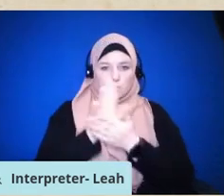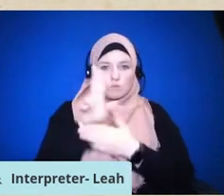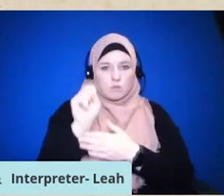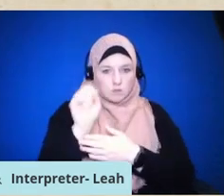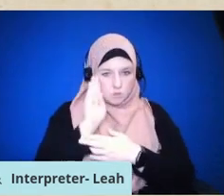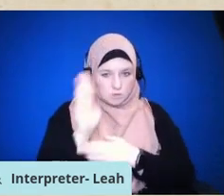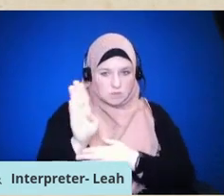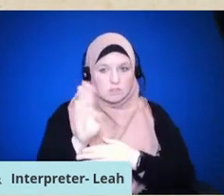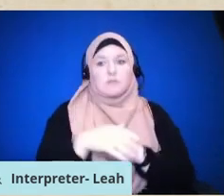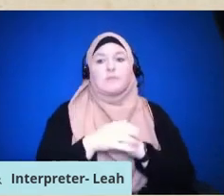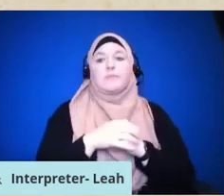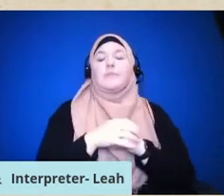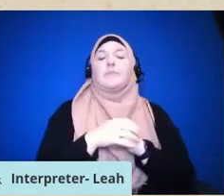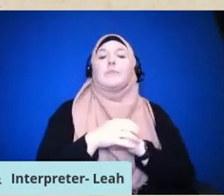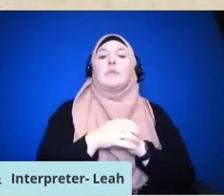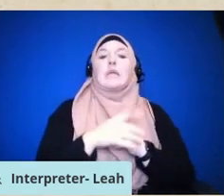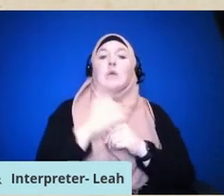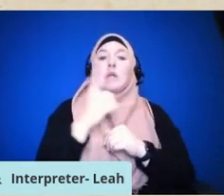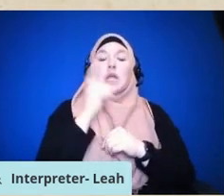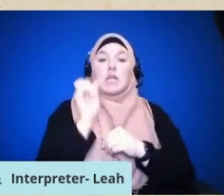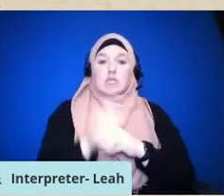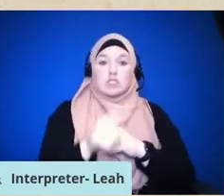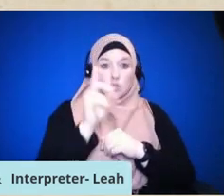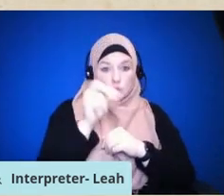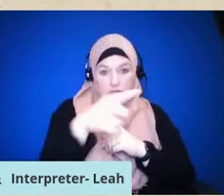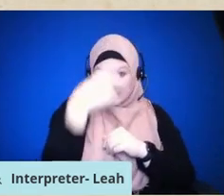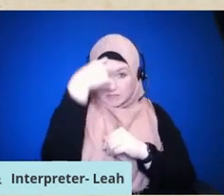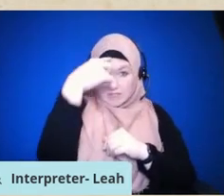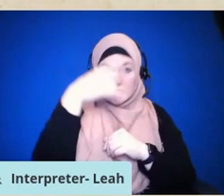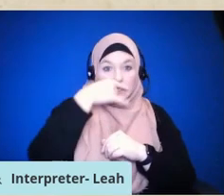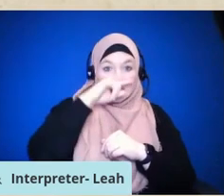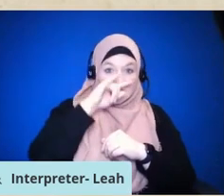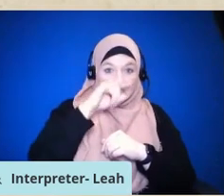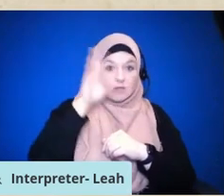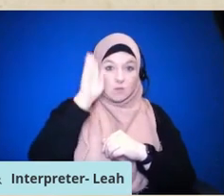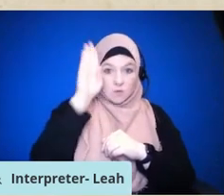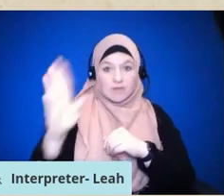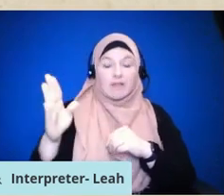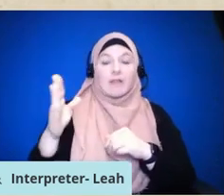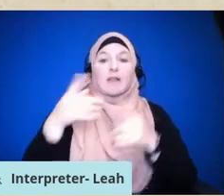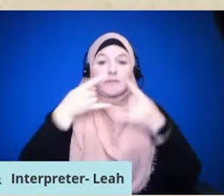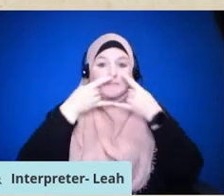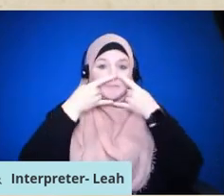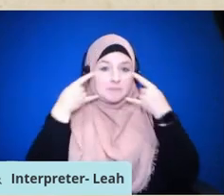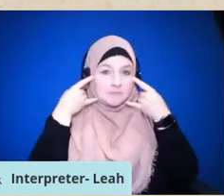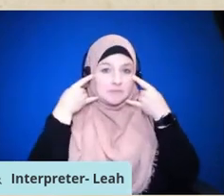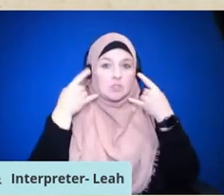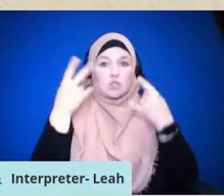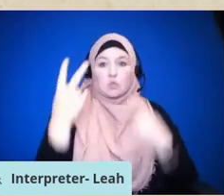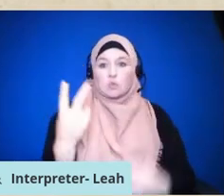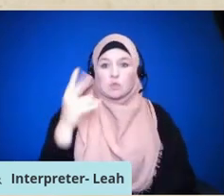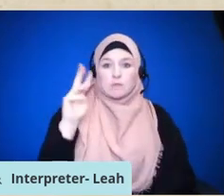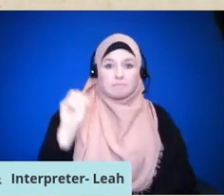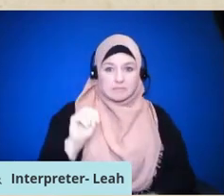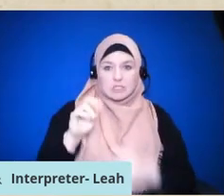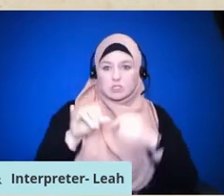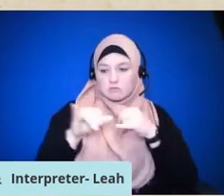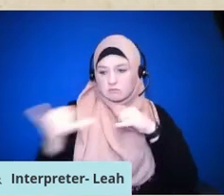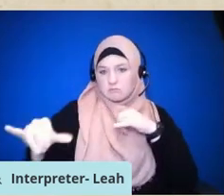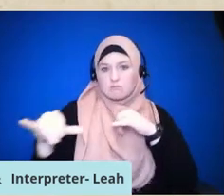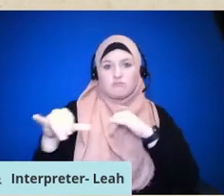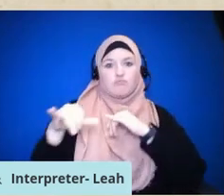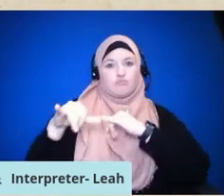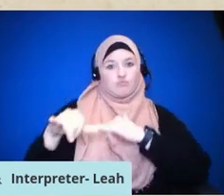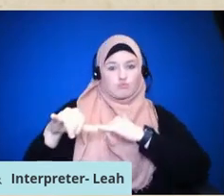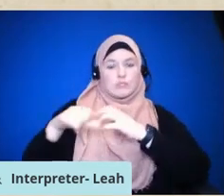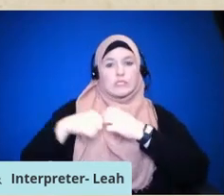one of the questions was that, do you think that your kid will wear a face mask and keep 2 meter physical distancing when they are